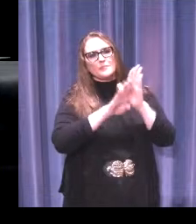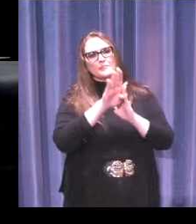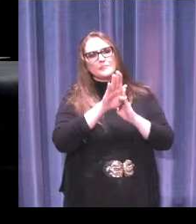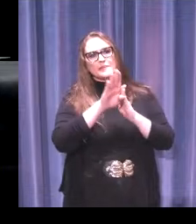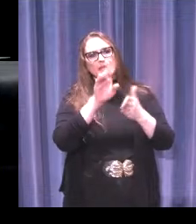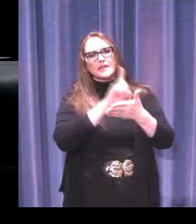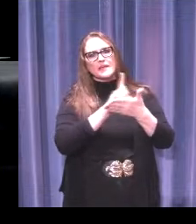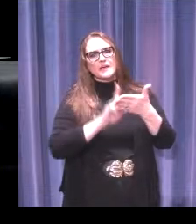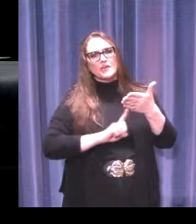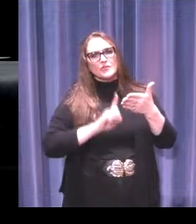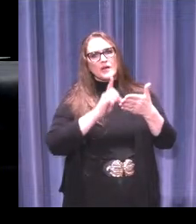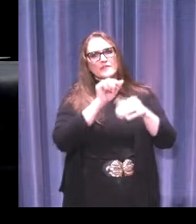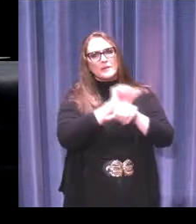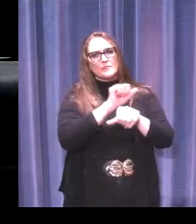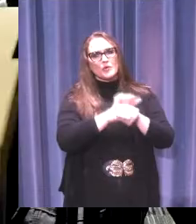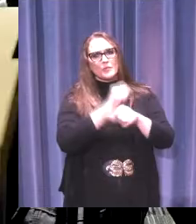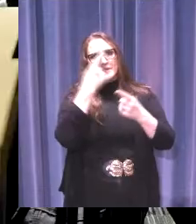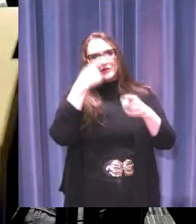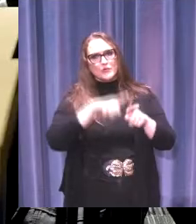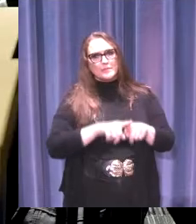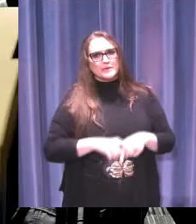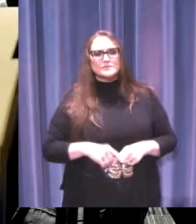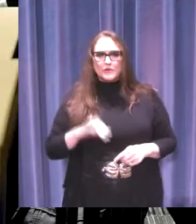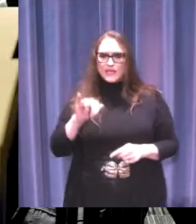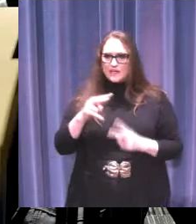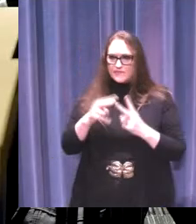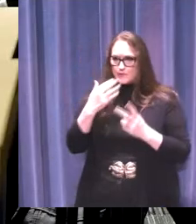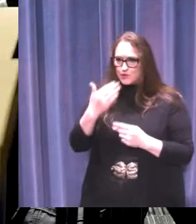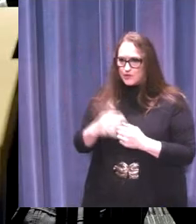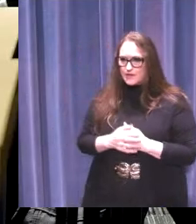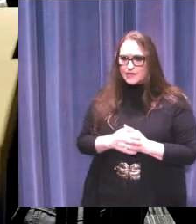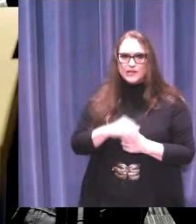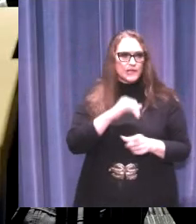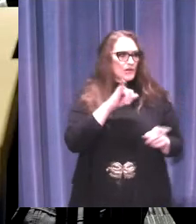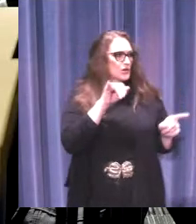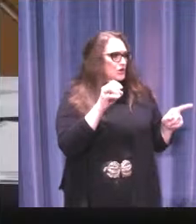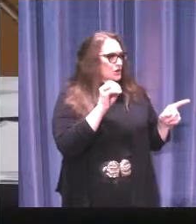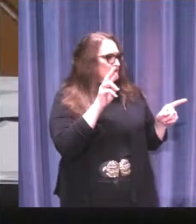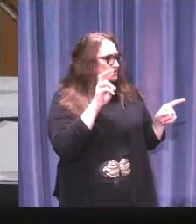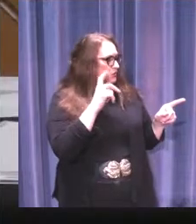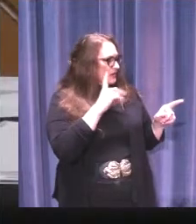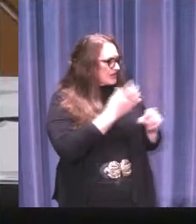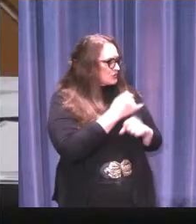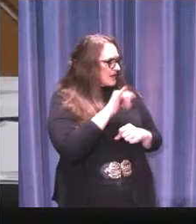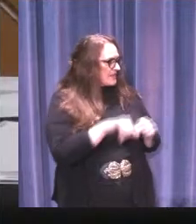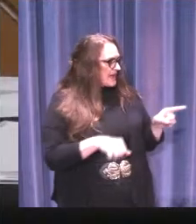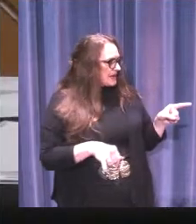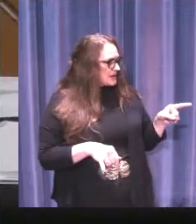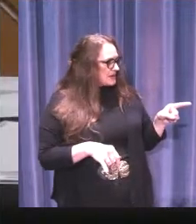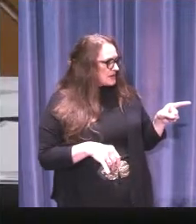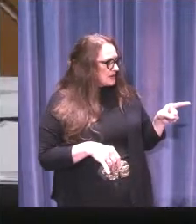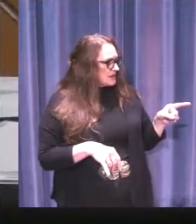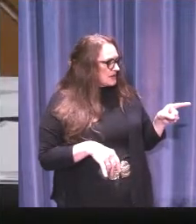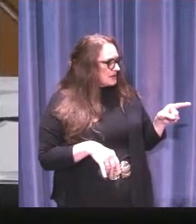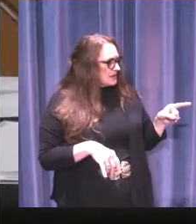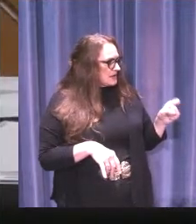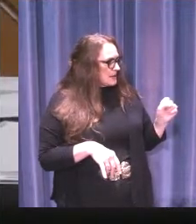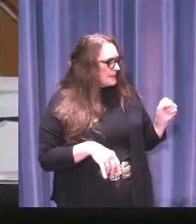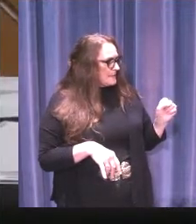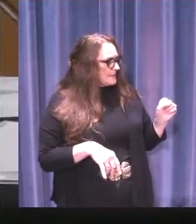draft employment agreement. Very good. Jordan, were you able to get all that?